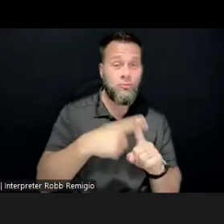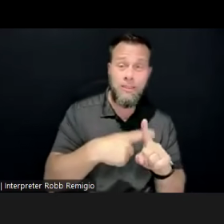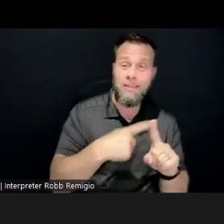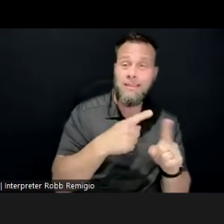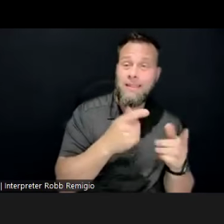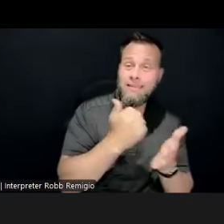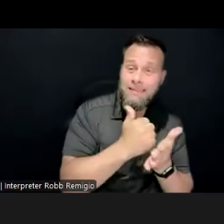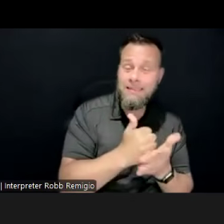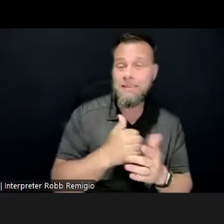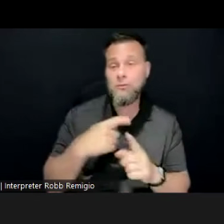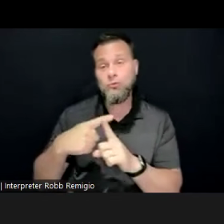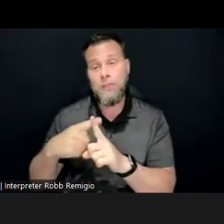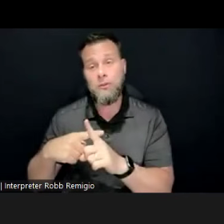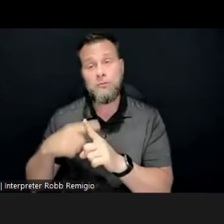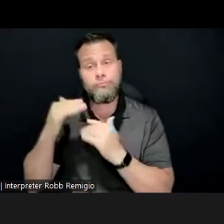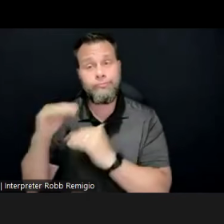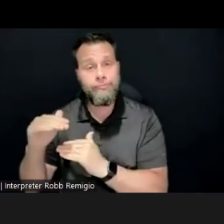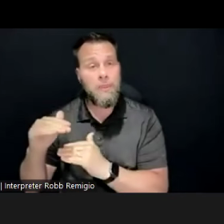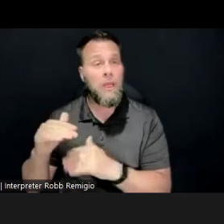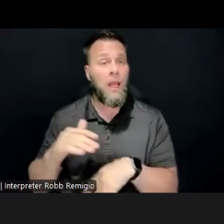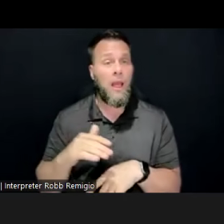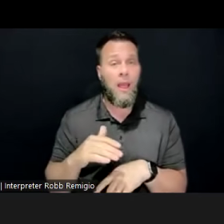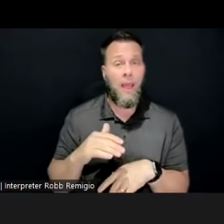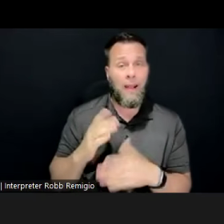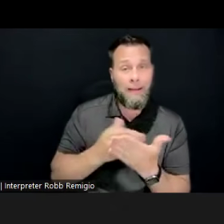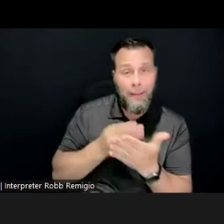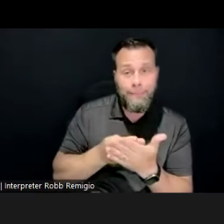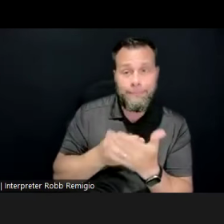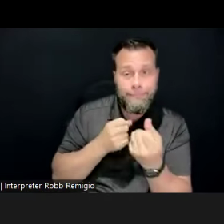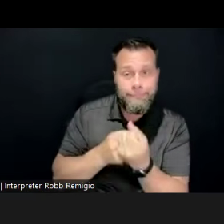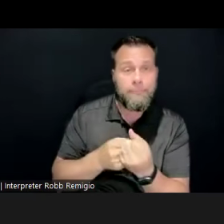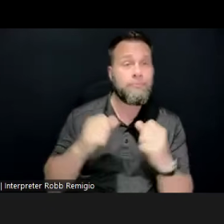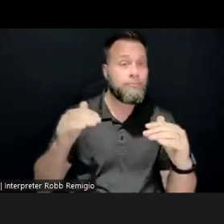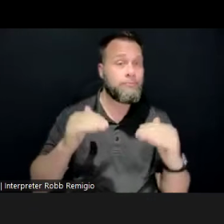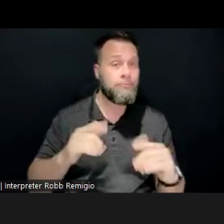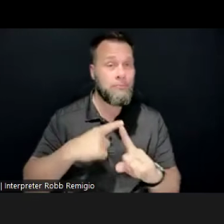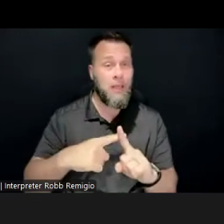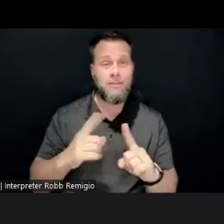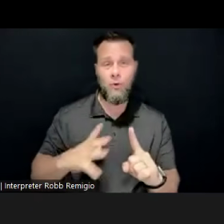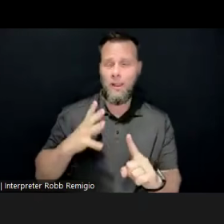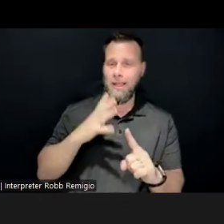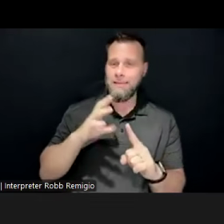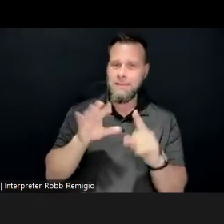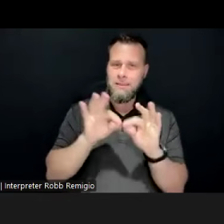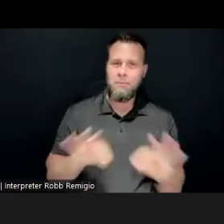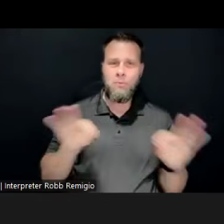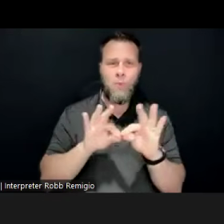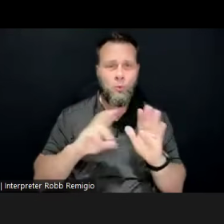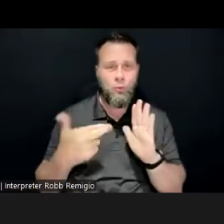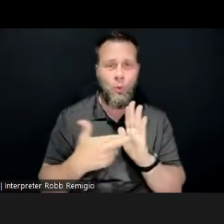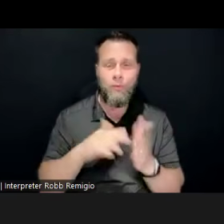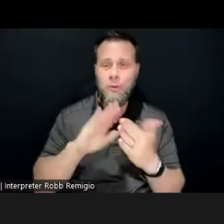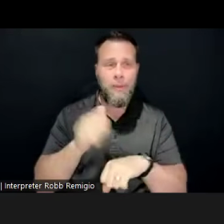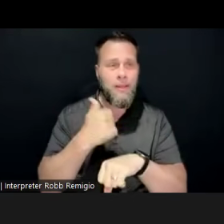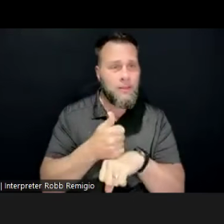and guaranteed income, as well as formalizing the critical role of community-based organizations to meet the socioeconomic